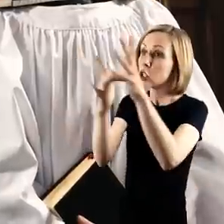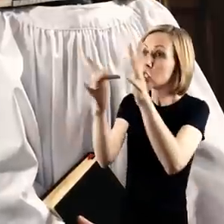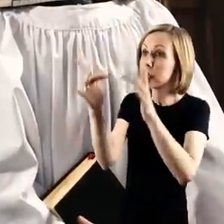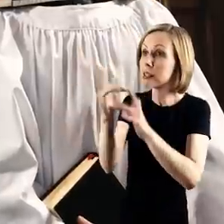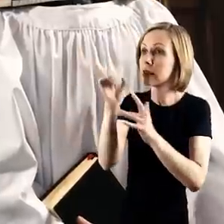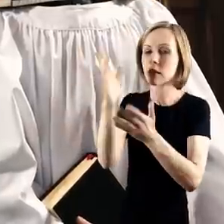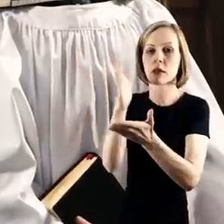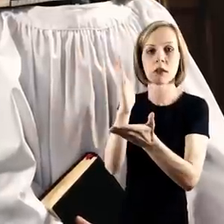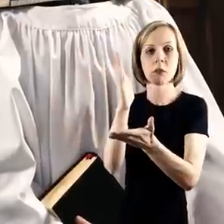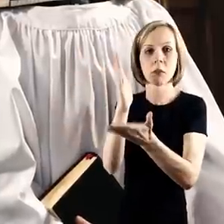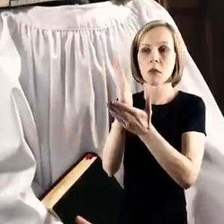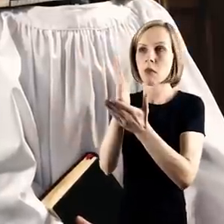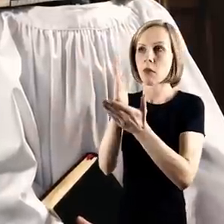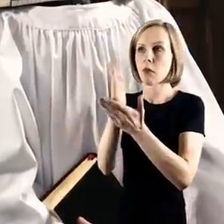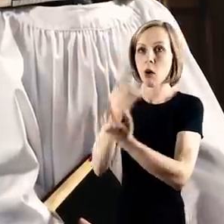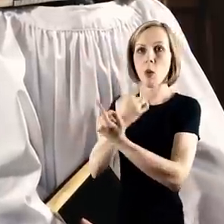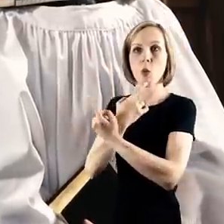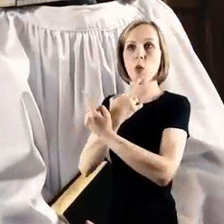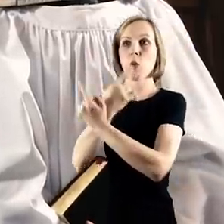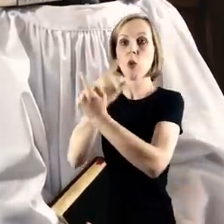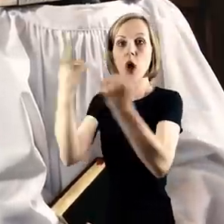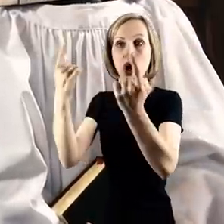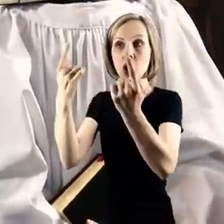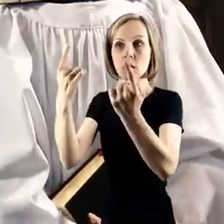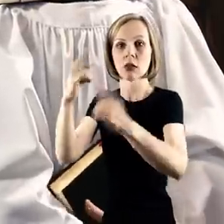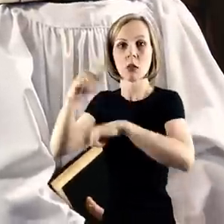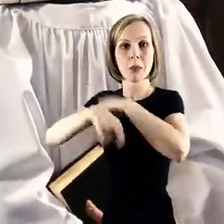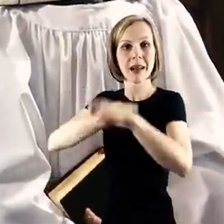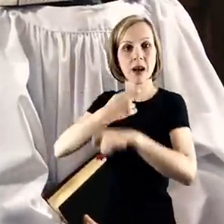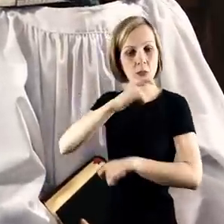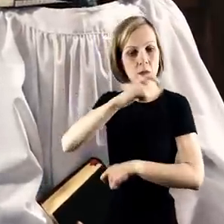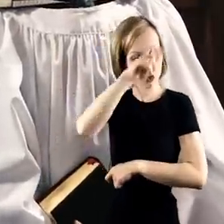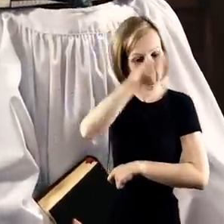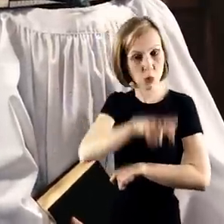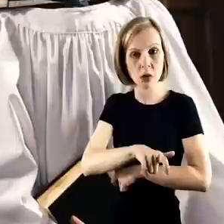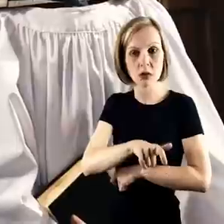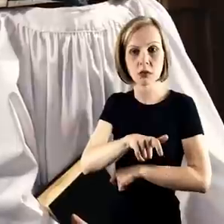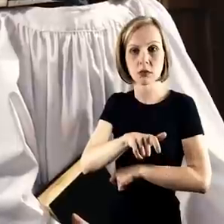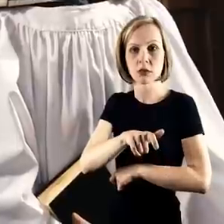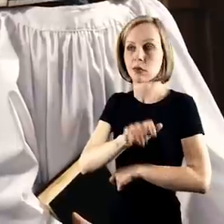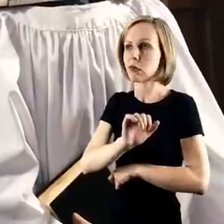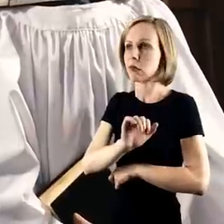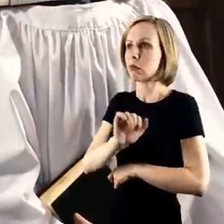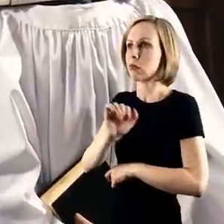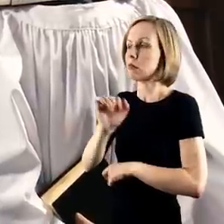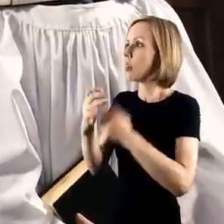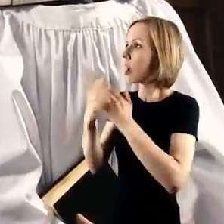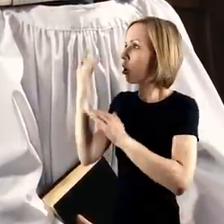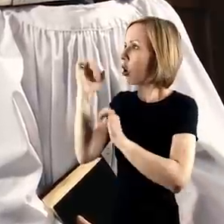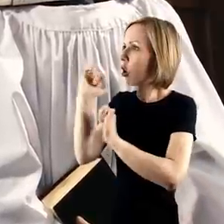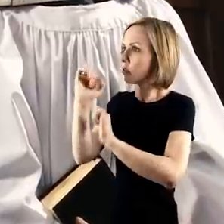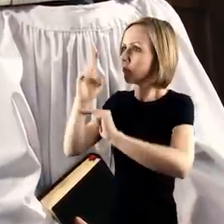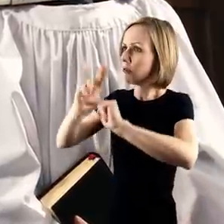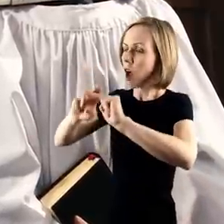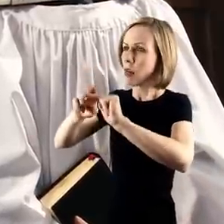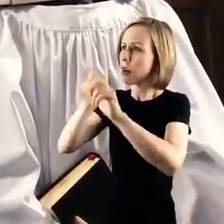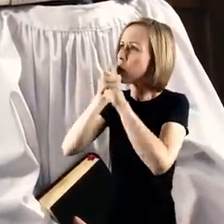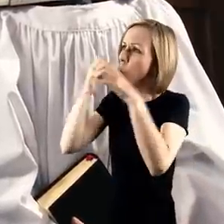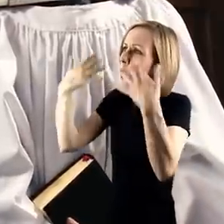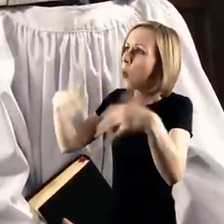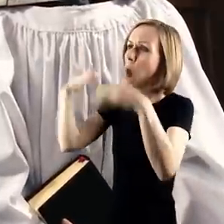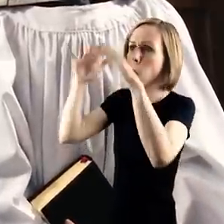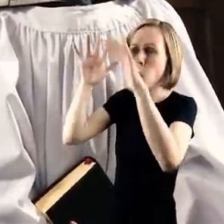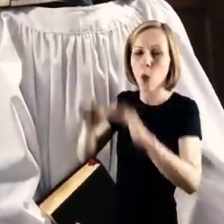Word made flesh and splendor of the Father. Lord, have mercy. Lord, have